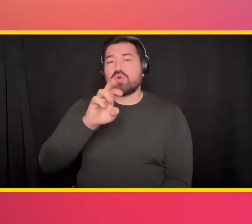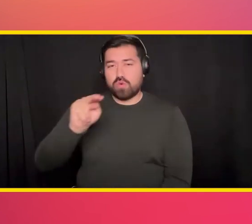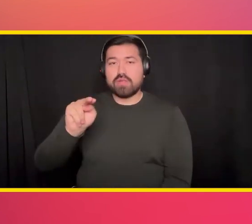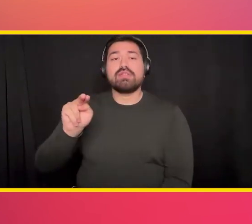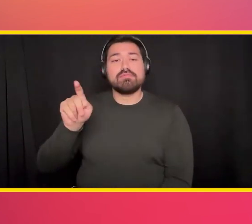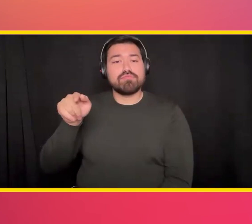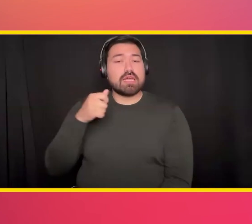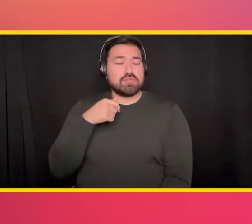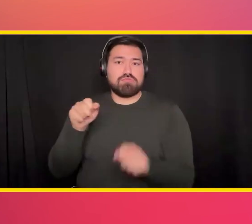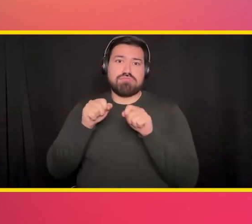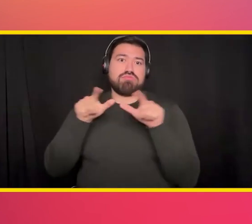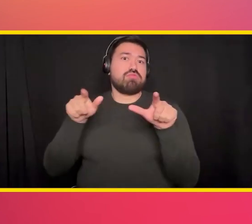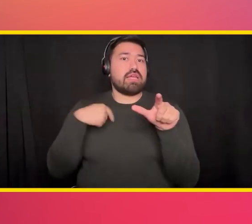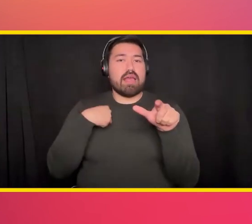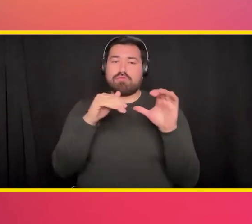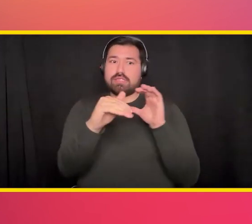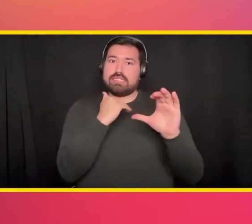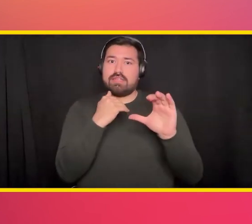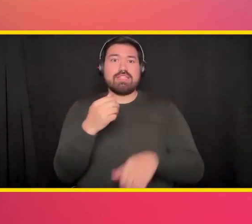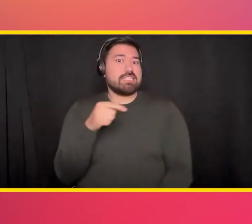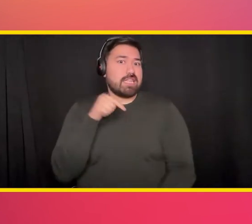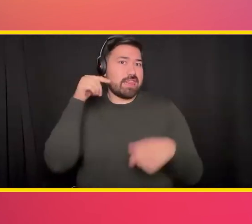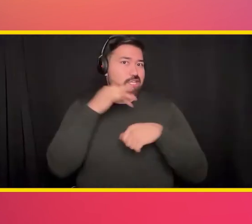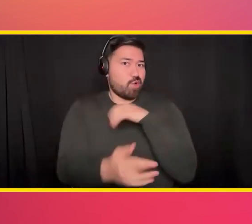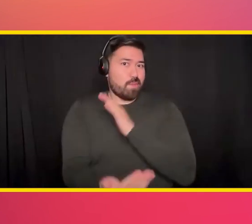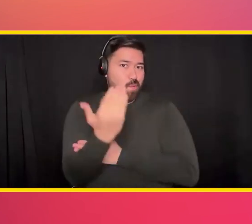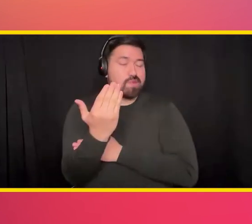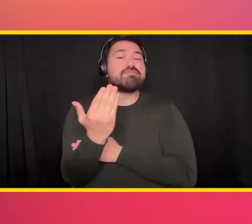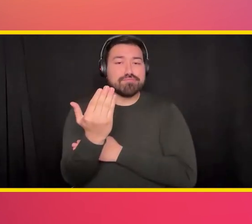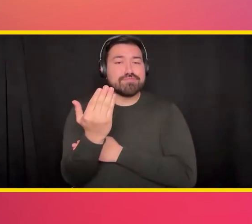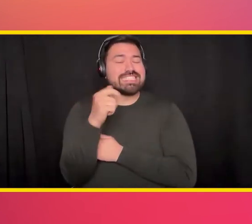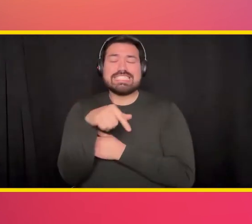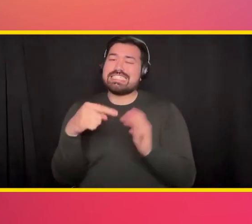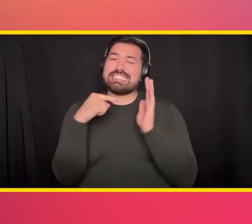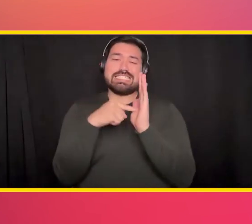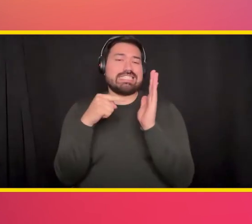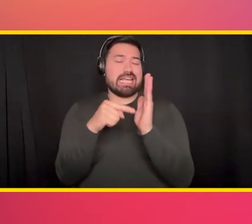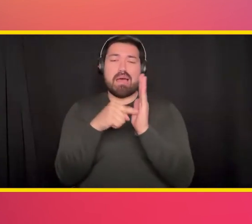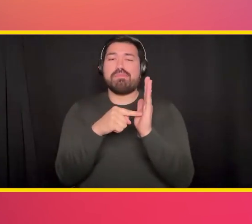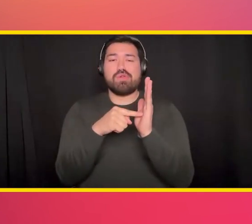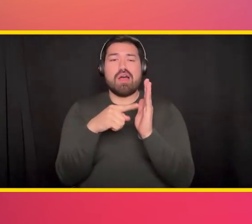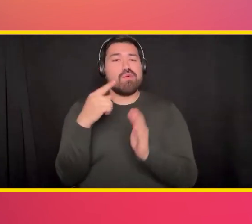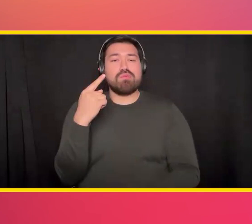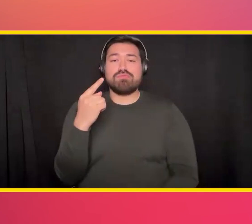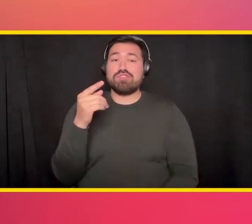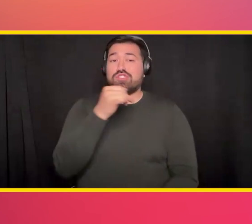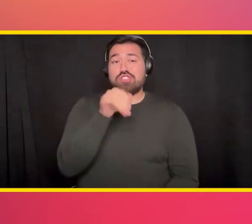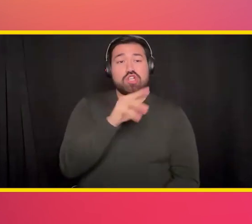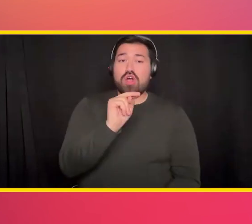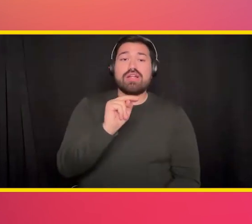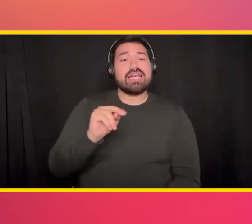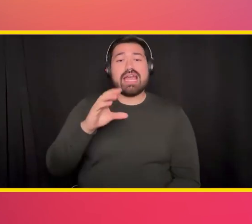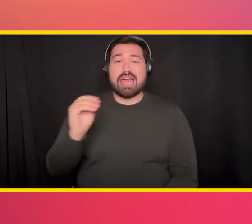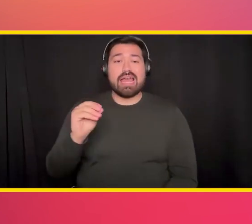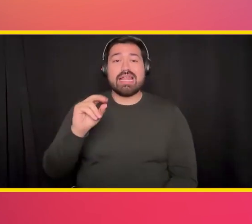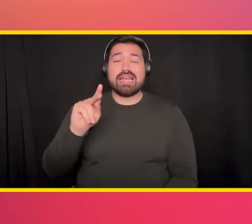that just went out. It arrived in my inbox this morning. And this is an example of what John and Kimfer are talking about. So